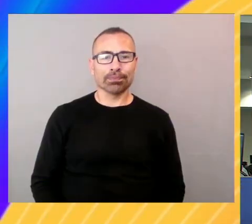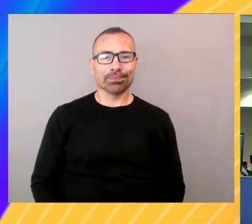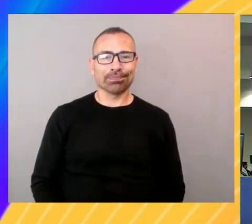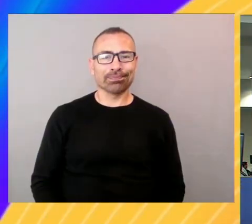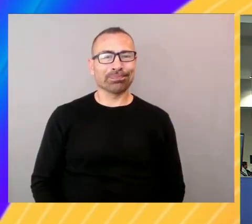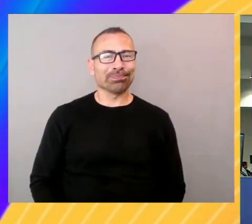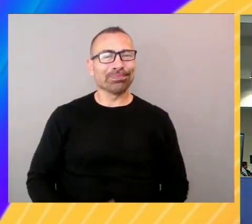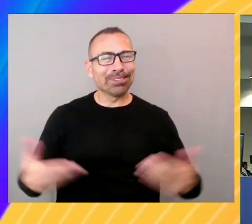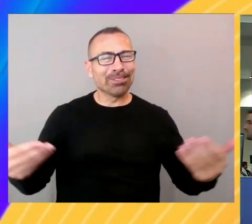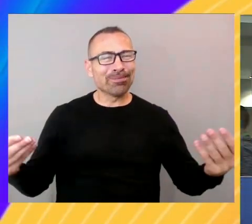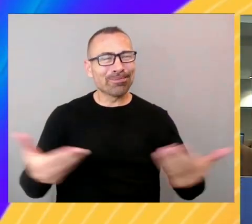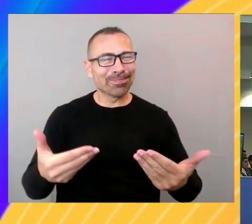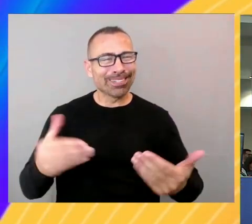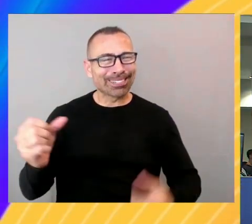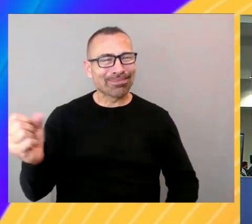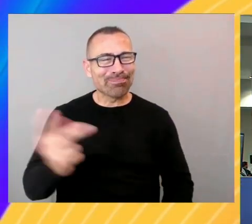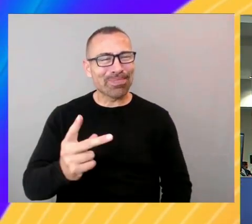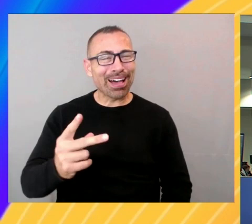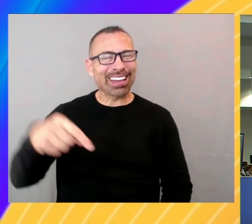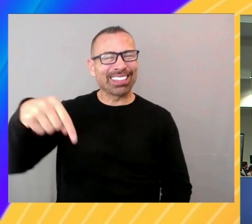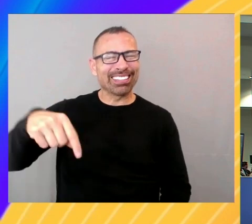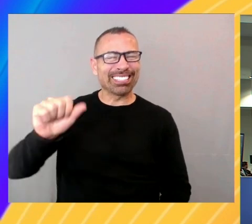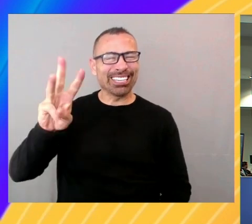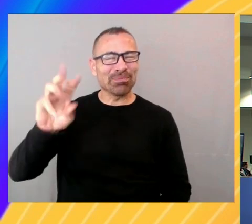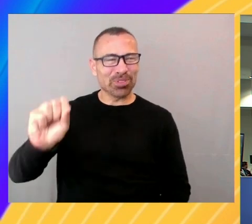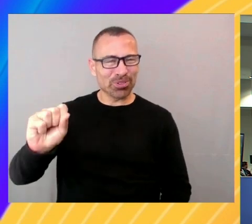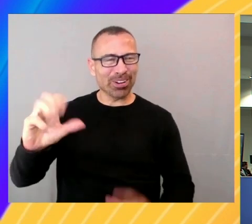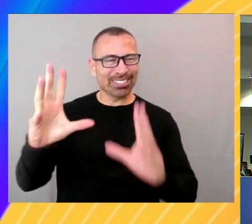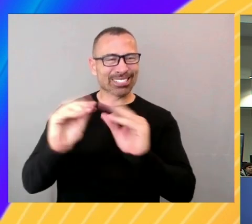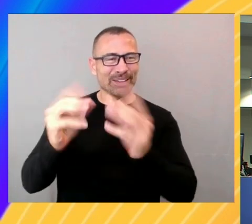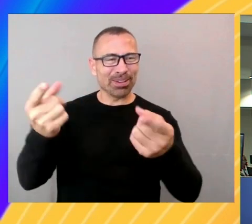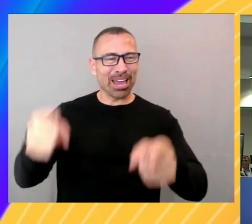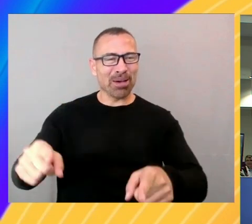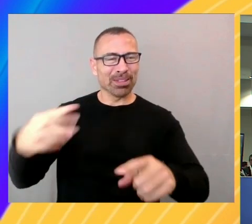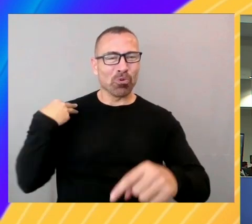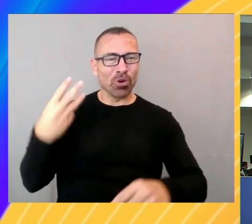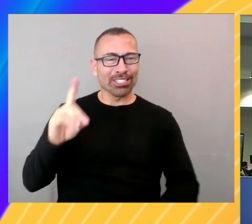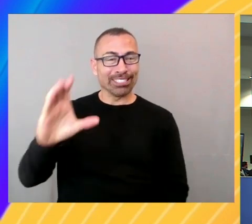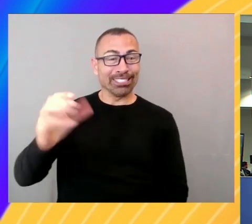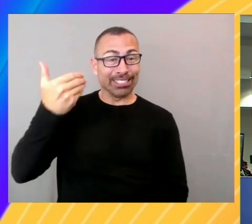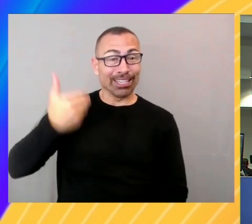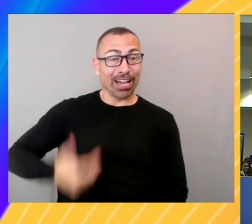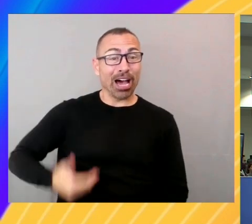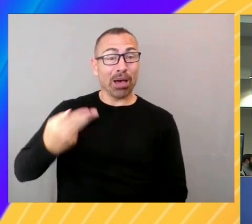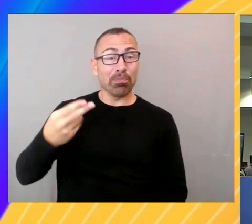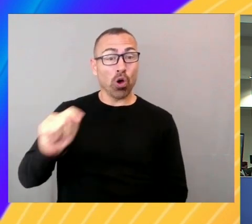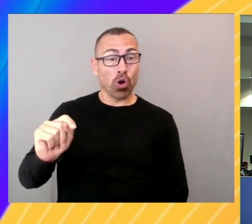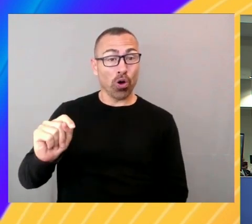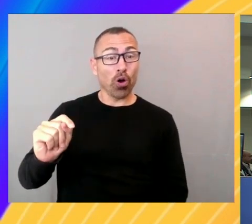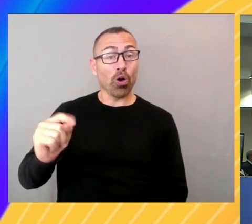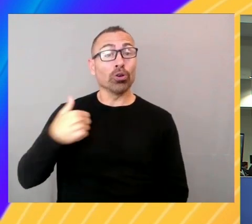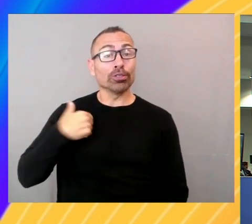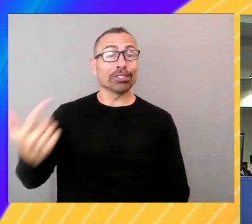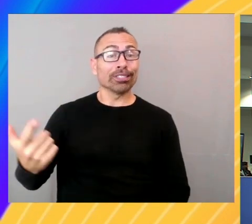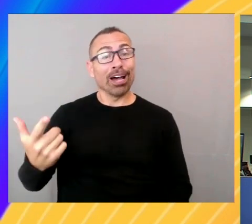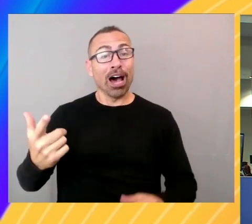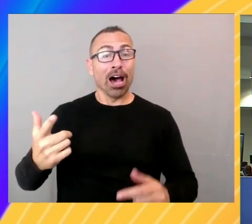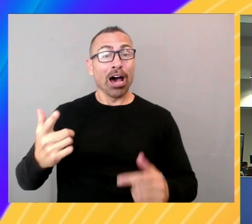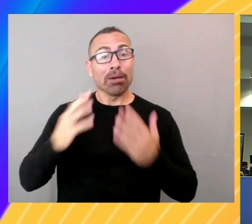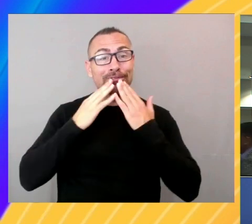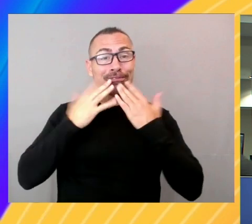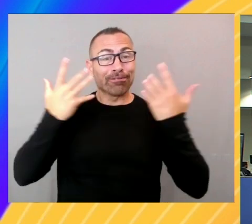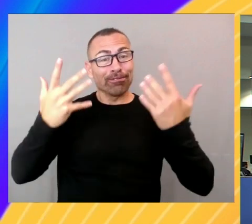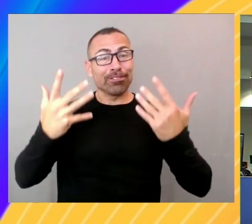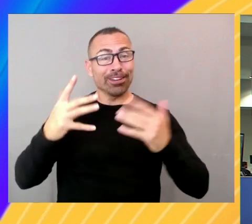everybody, to the AWS Summit here in Washington, D.C. I am your host, your neighborhood-friendly senior security solution architect that focuses on threat detection and